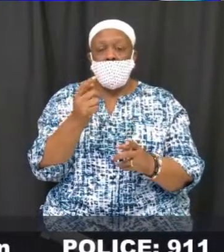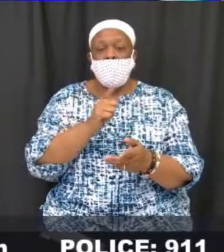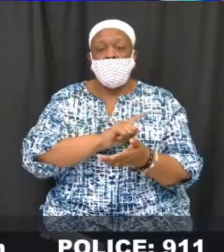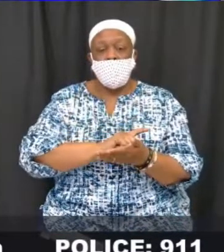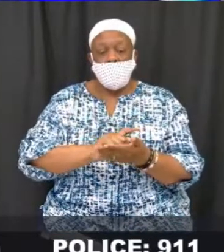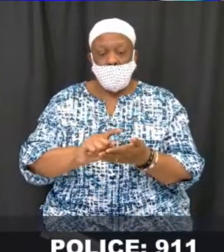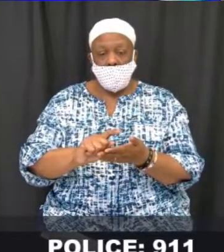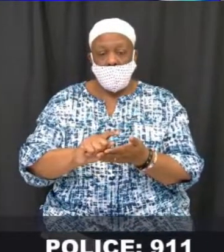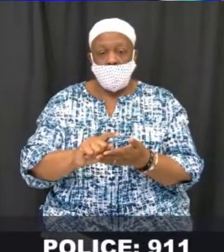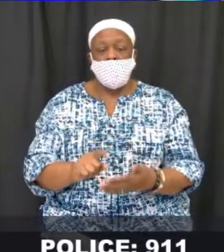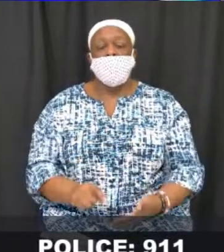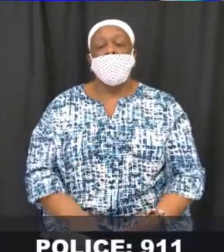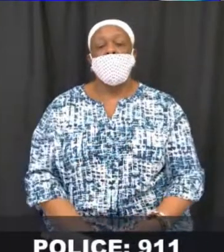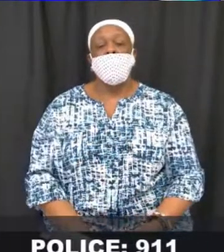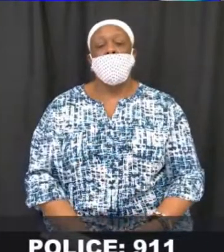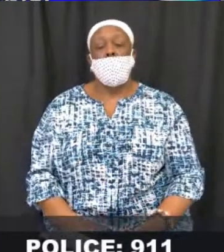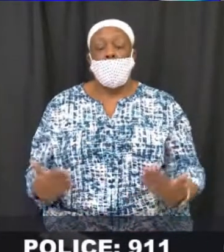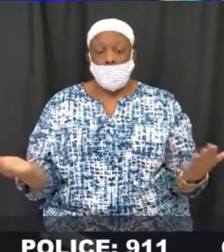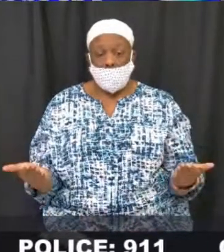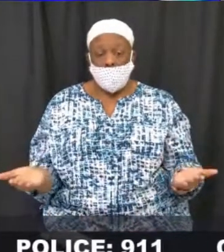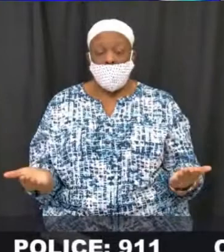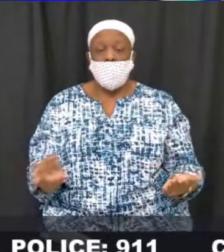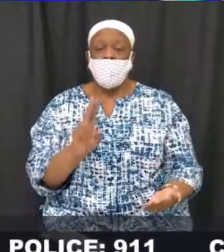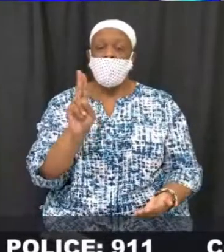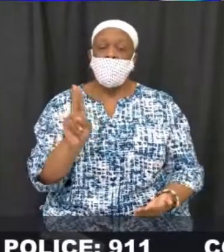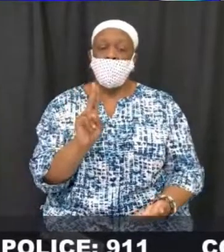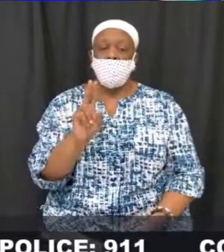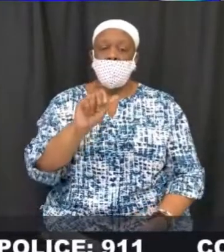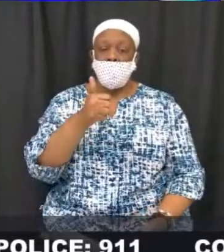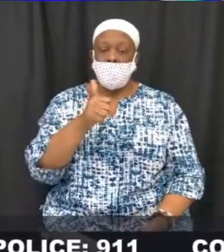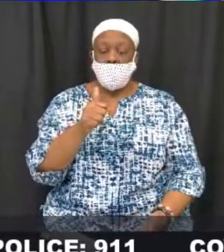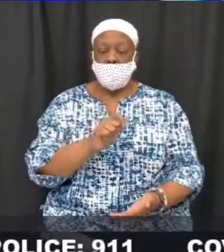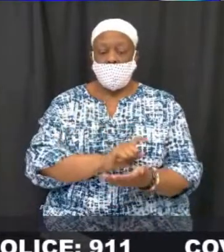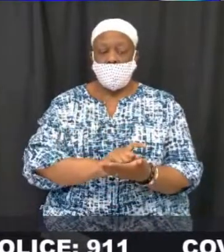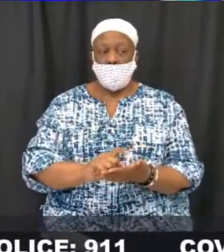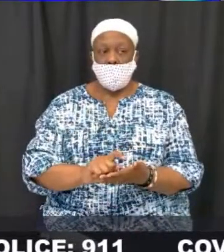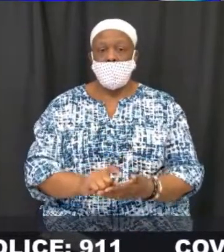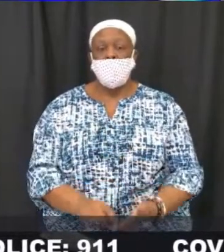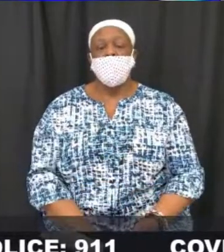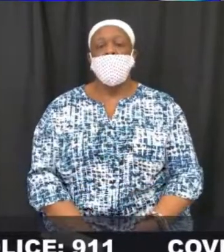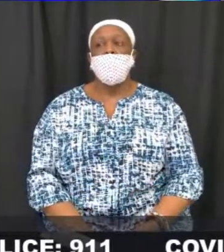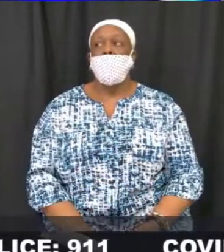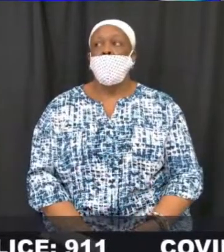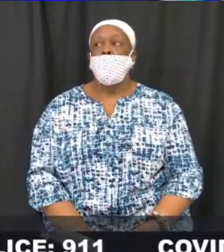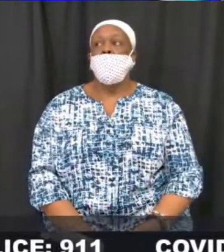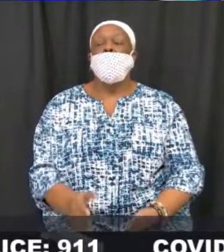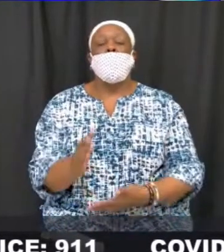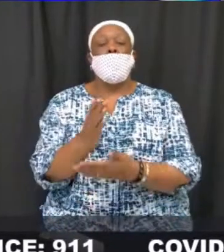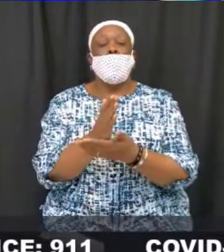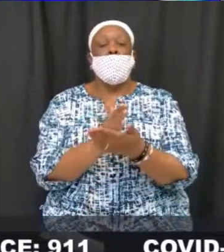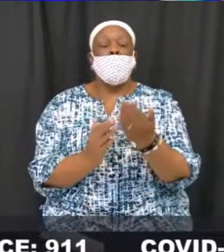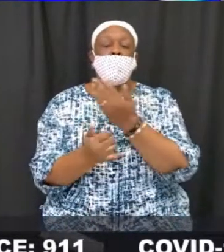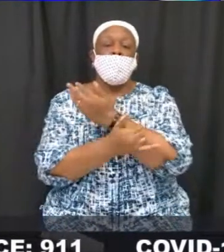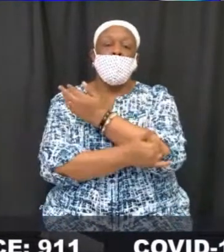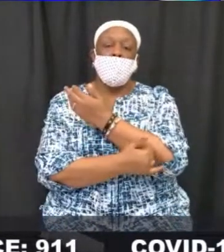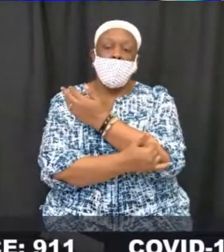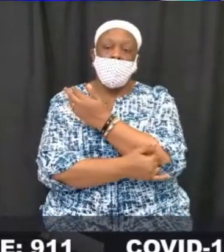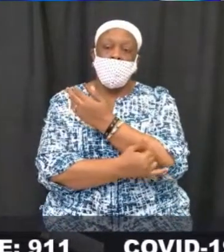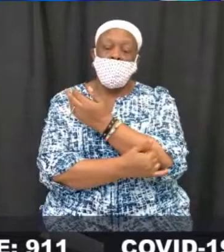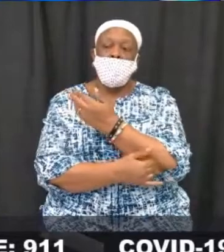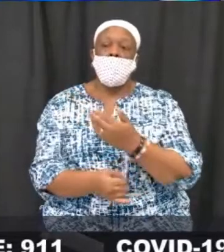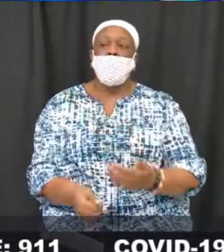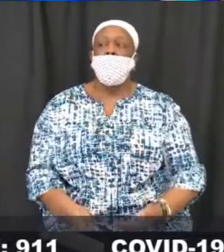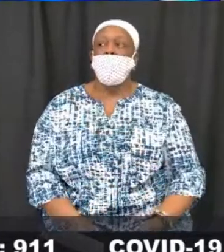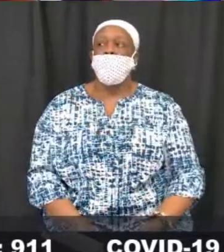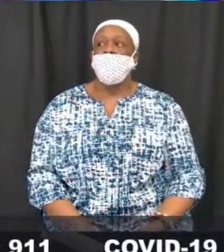of persons benefiting from the first dose, with vaccine shortage globally, some countries have even extended their interval